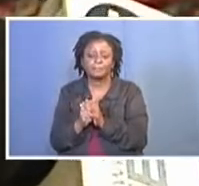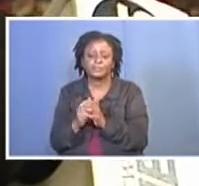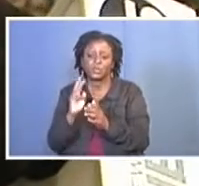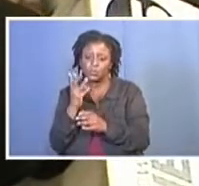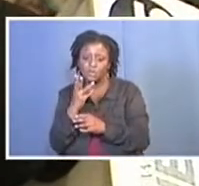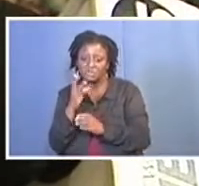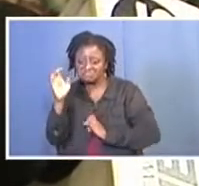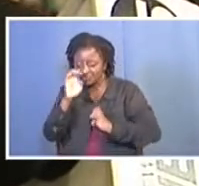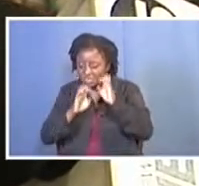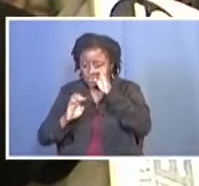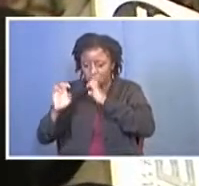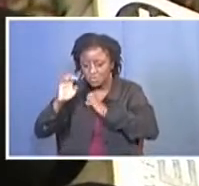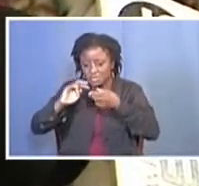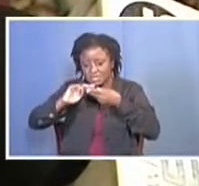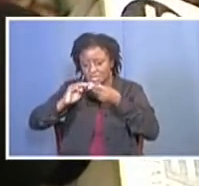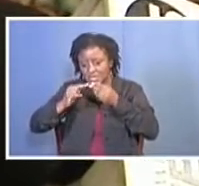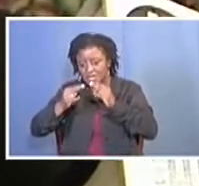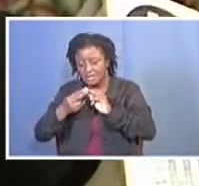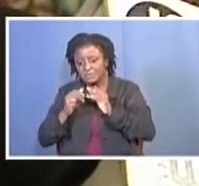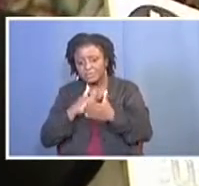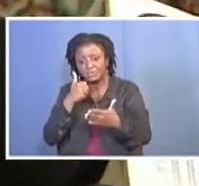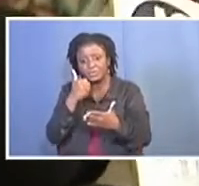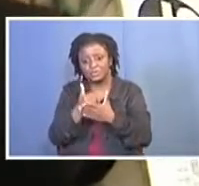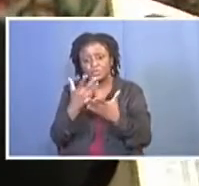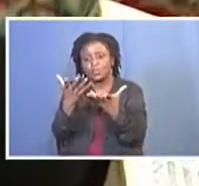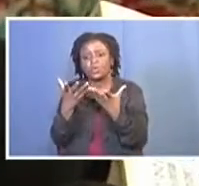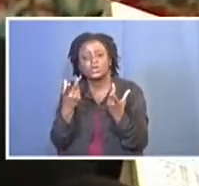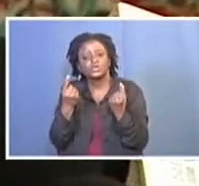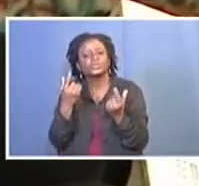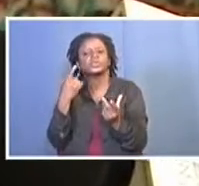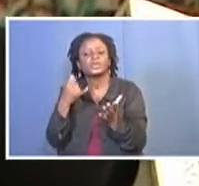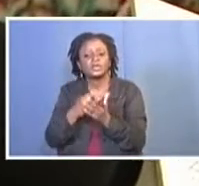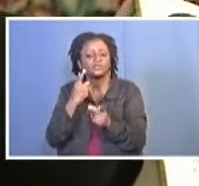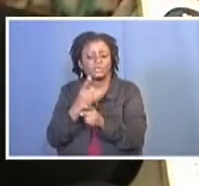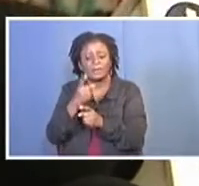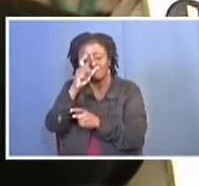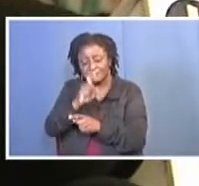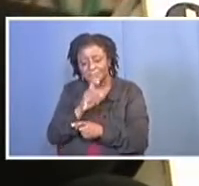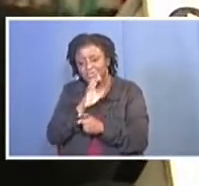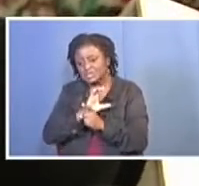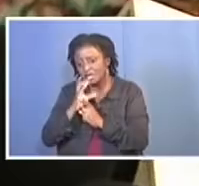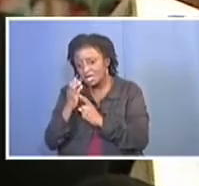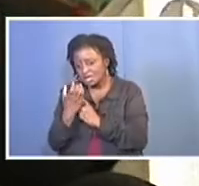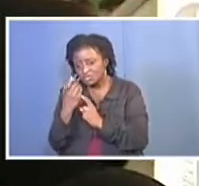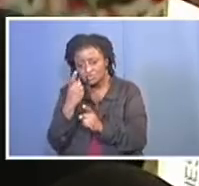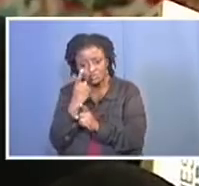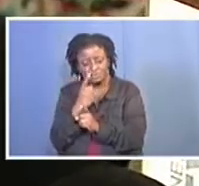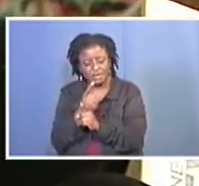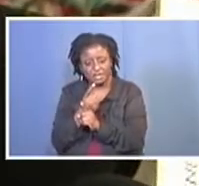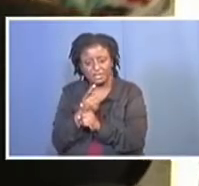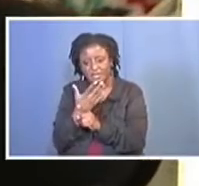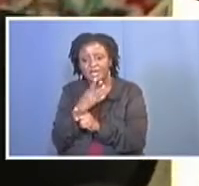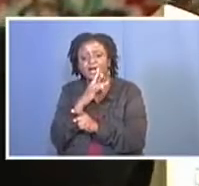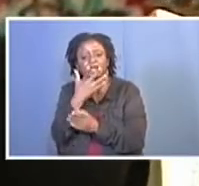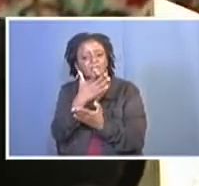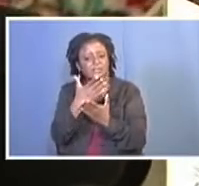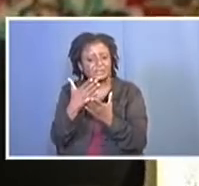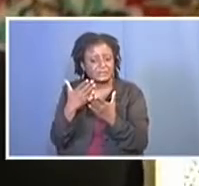exploring a number of approaches. You want to do it right. It has to be culturally correct. And so, and there are